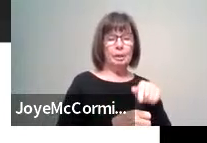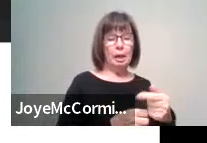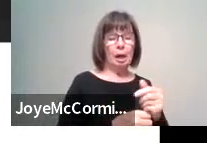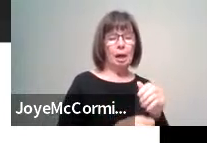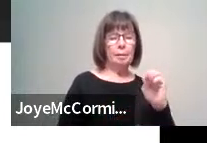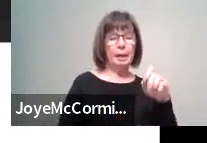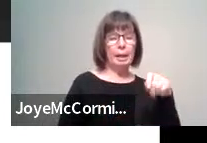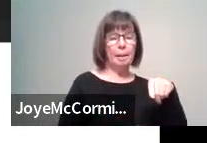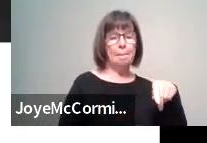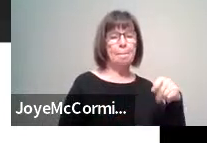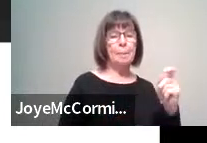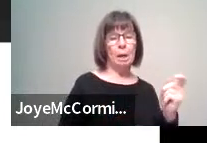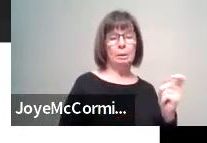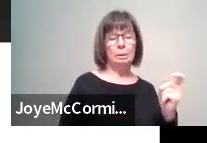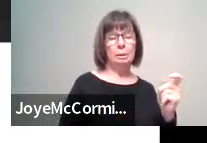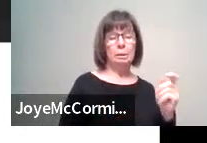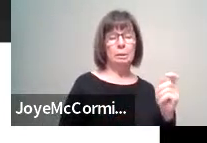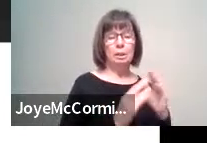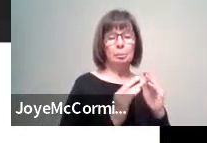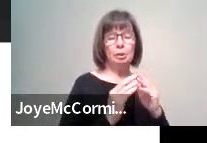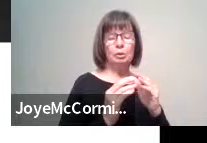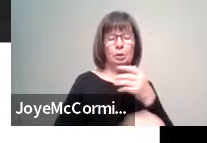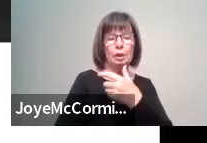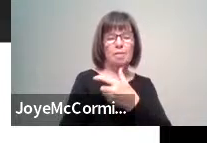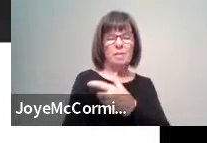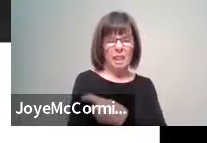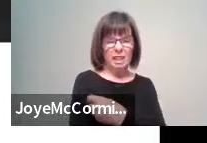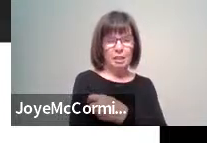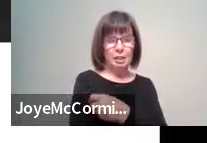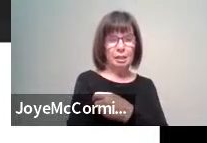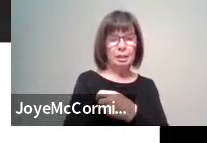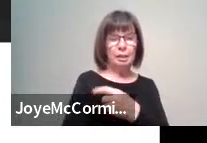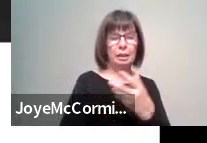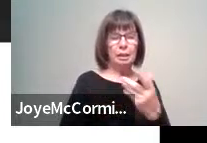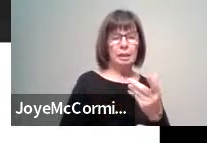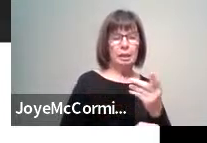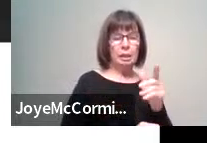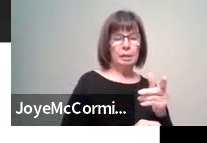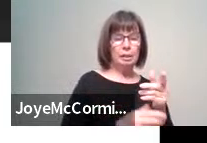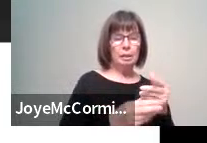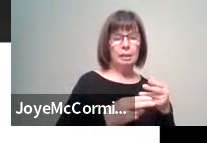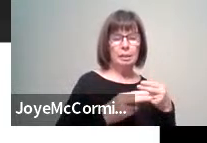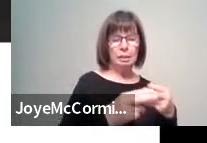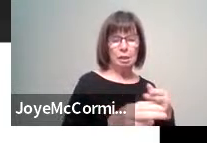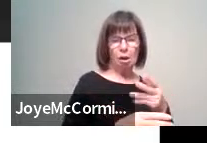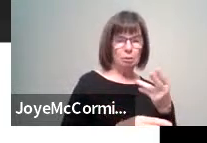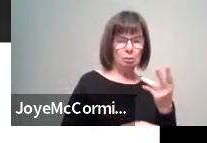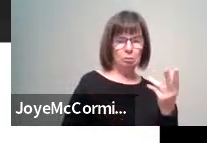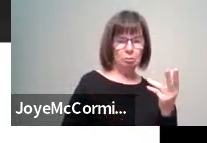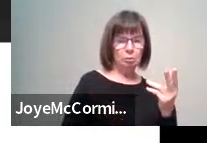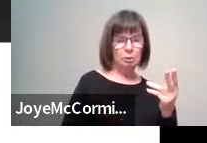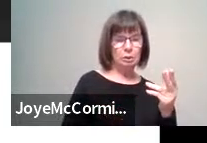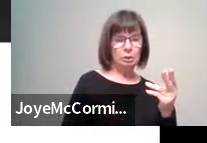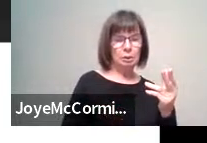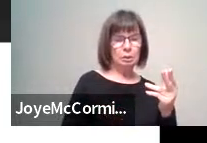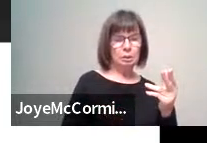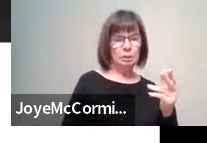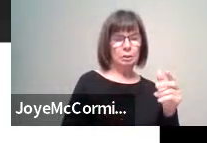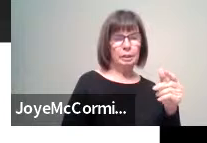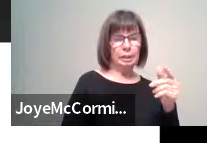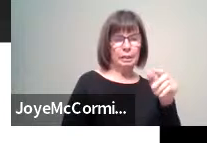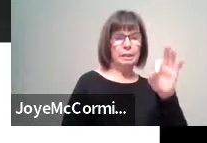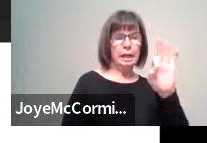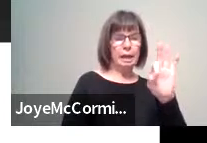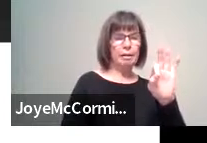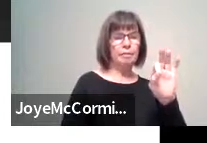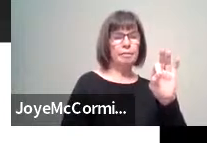community vaccination. The Mpox or monkeypox vaccine is called Jynneos. It is FDA approved